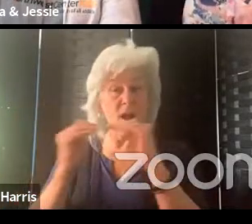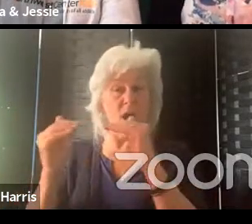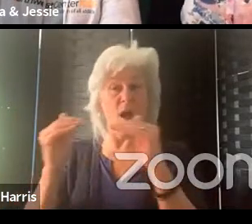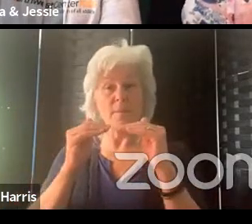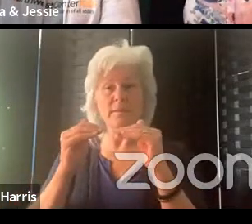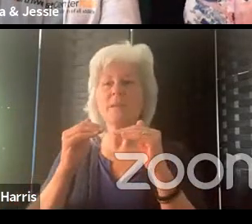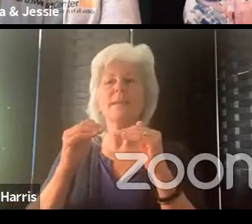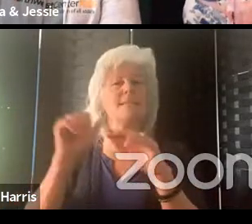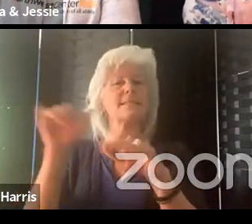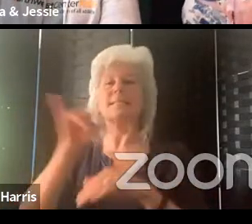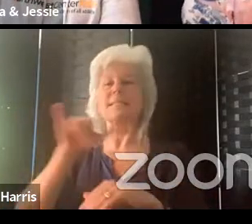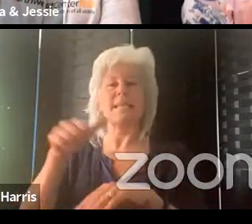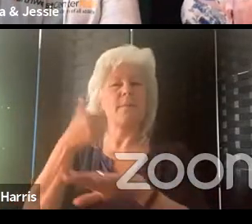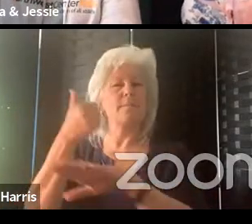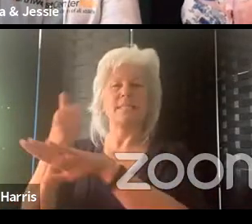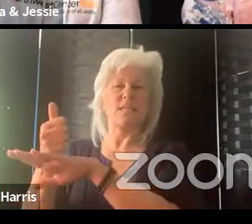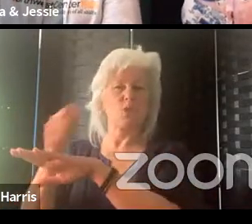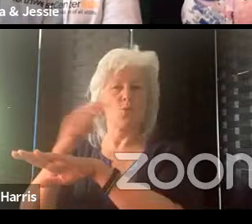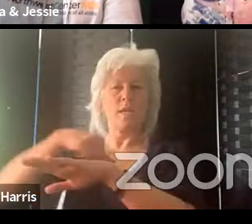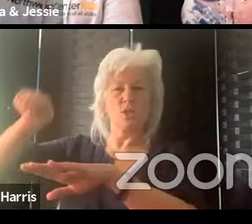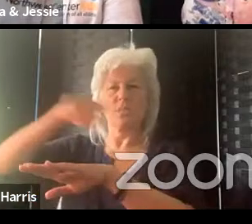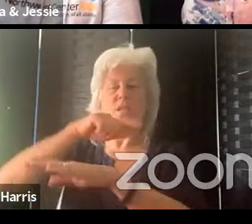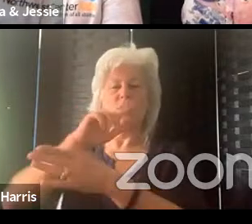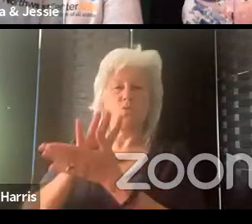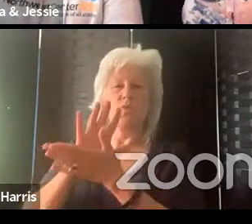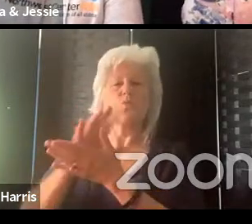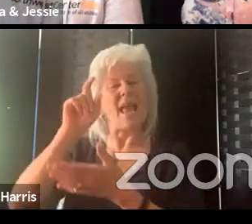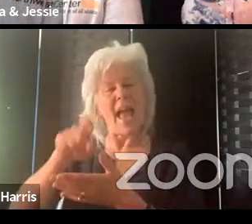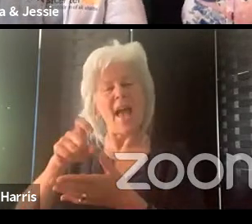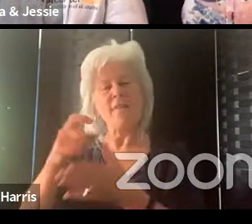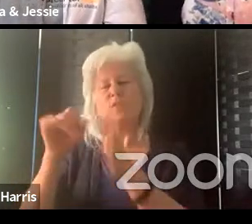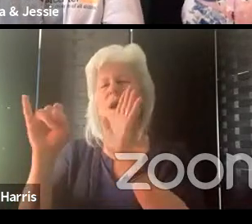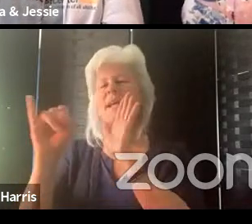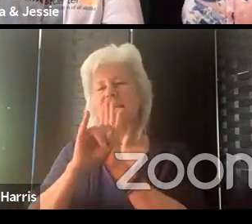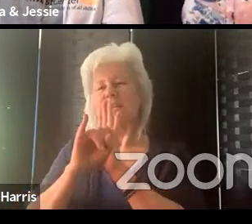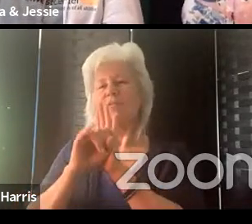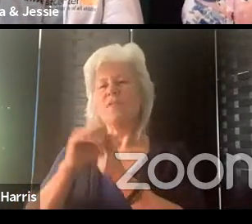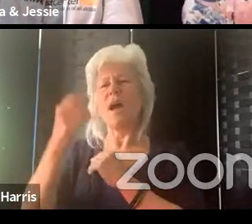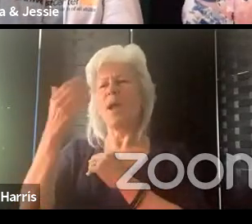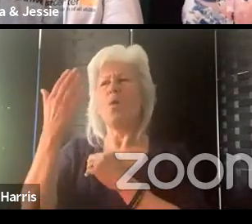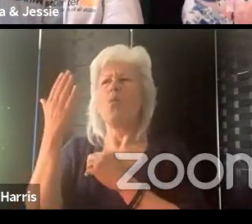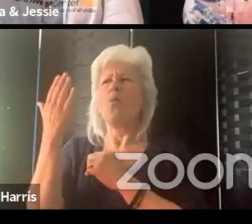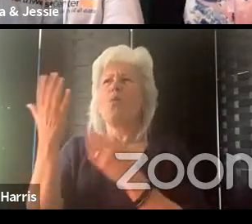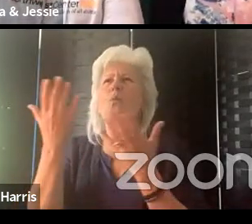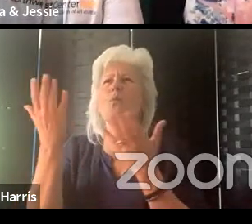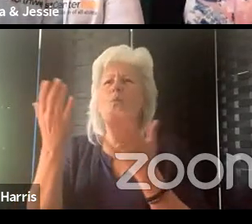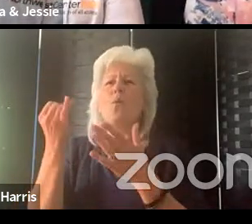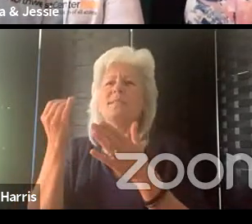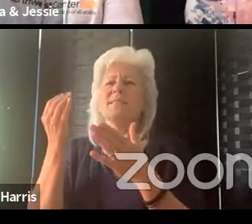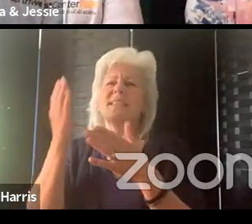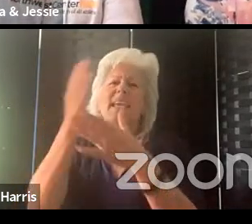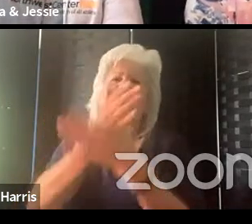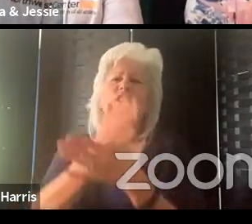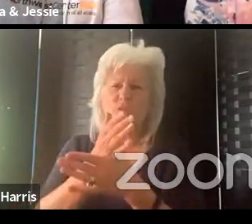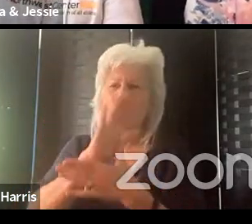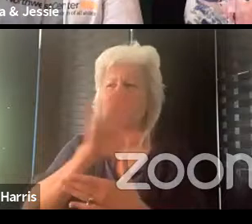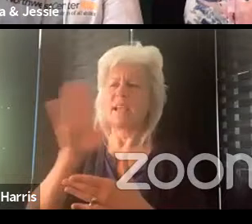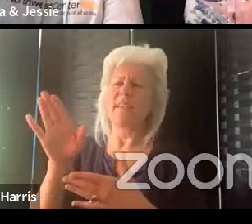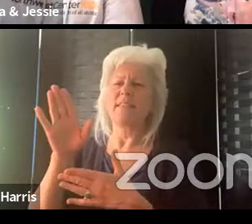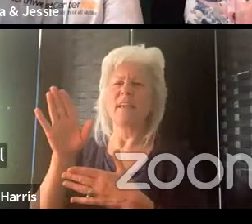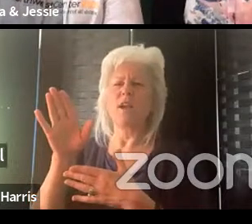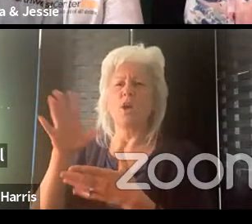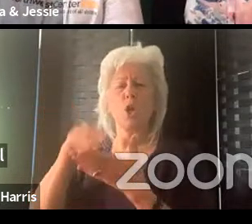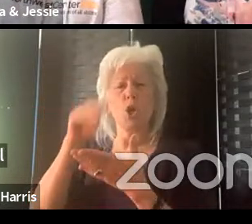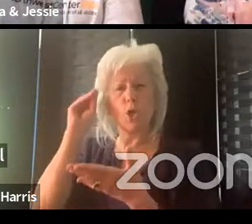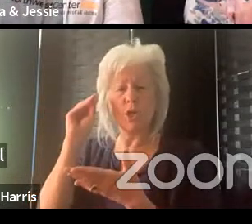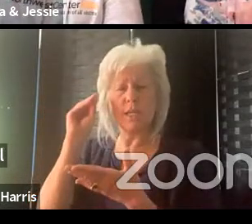requires us to be detectives. We have to be able to identify what's interfering with the child's learning. And when we do that, we can disrupt